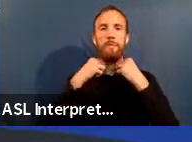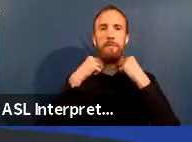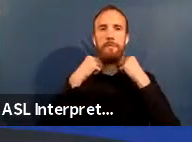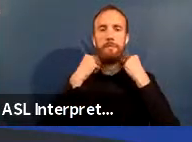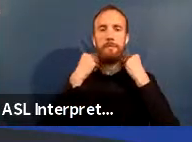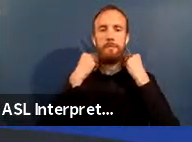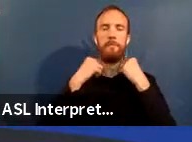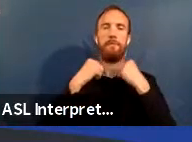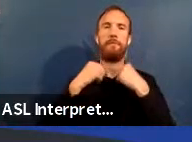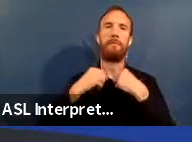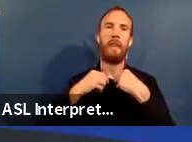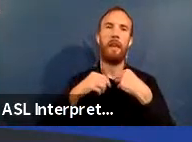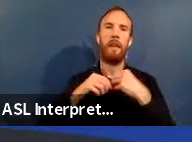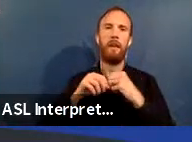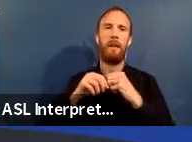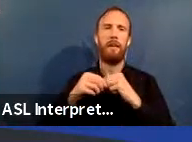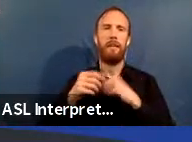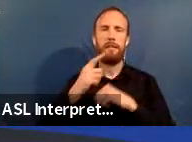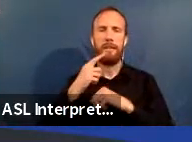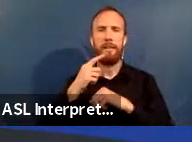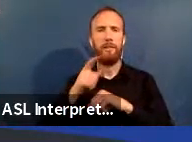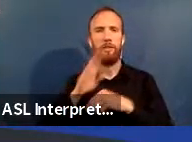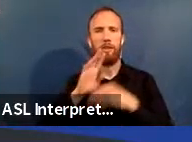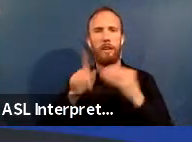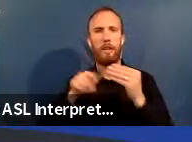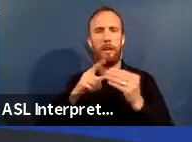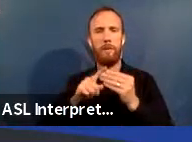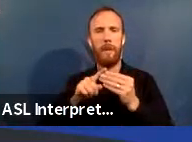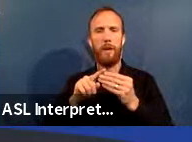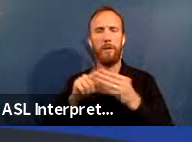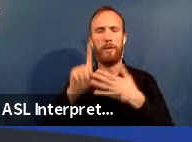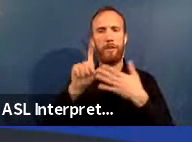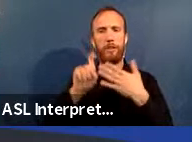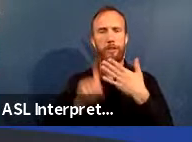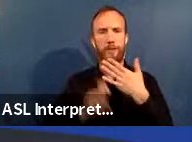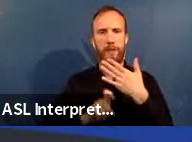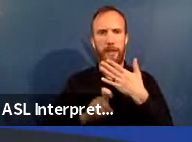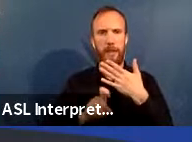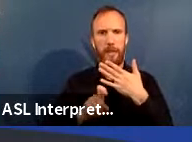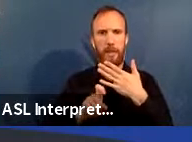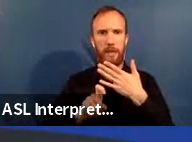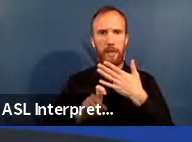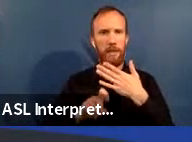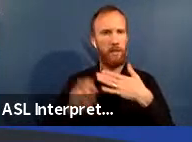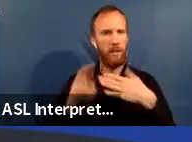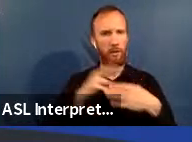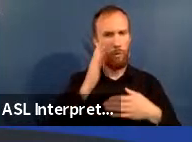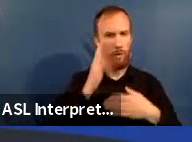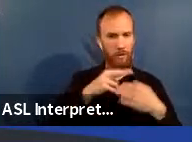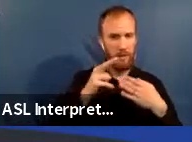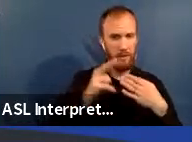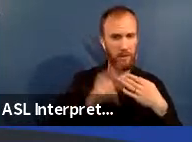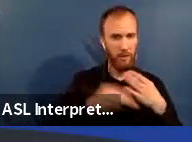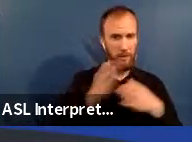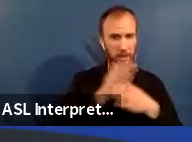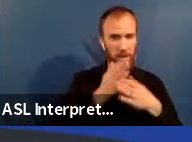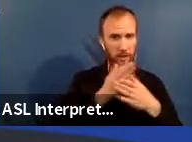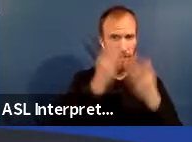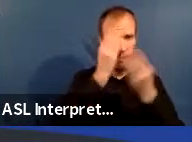keep mentioning the survey. The question here is, will the results from the feedback or survey be shared publicly?